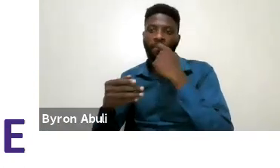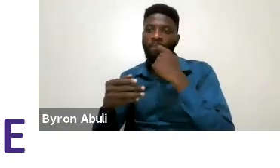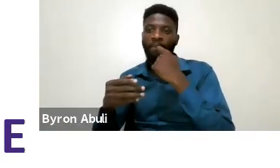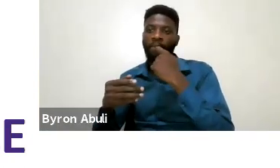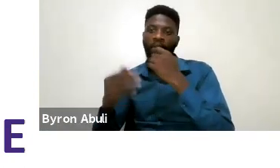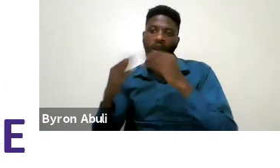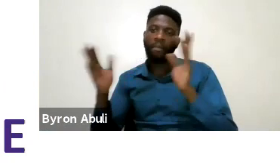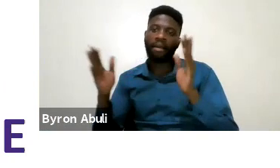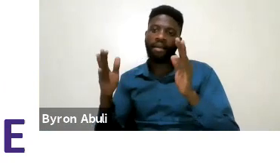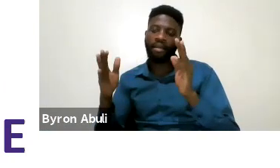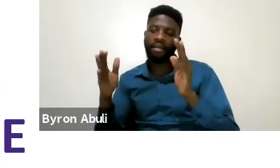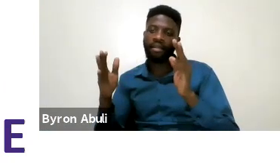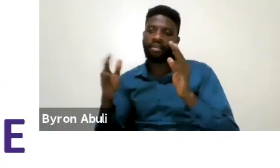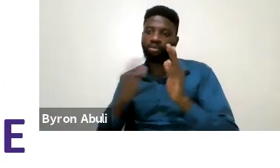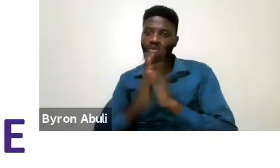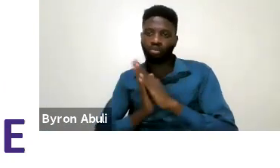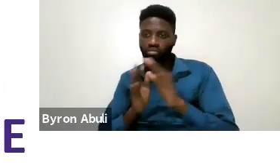us your story.